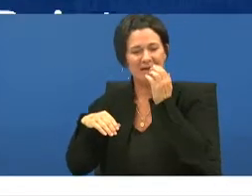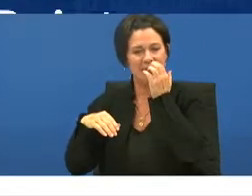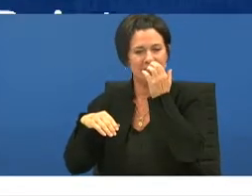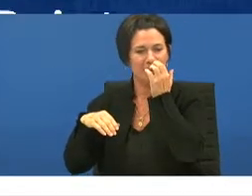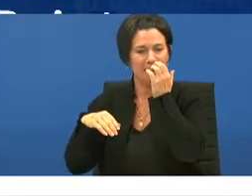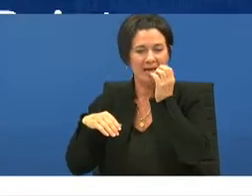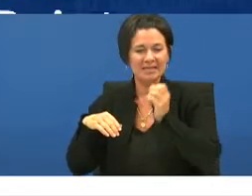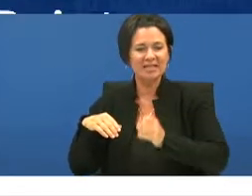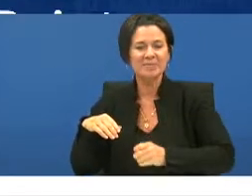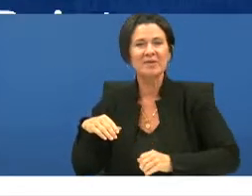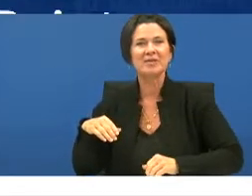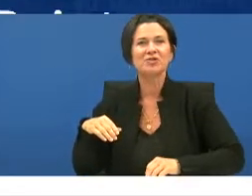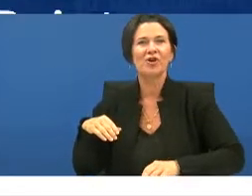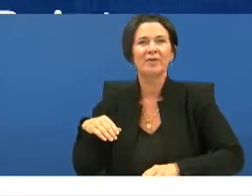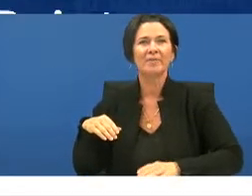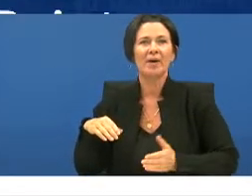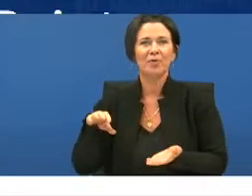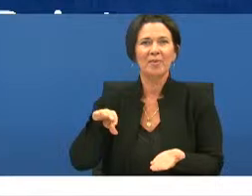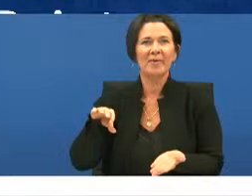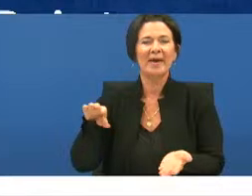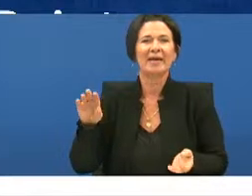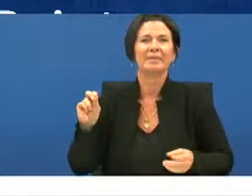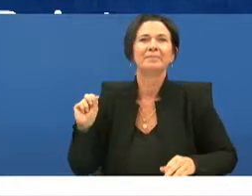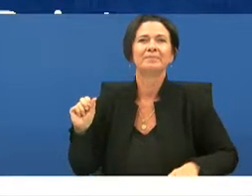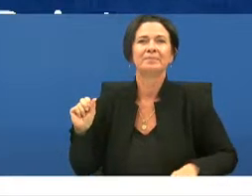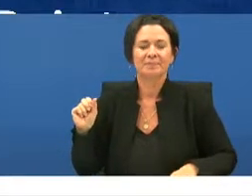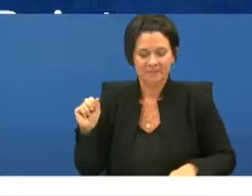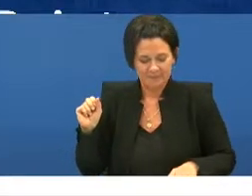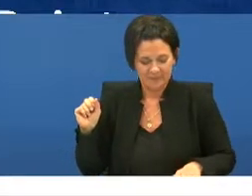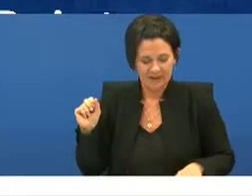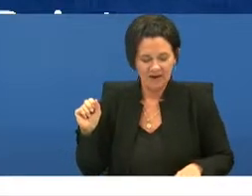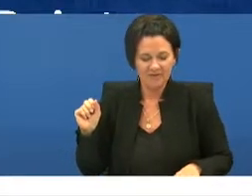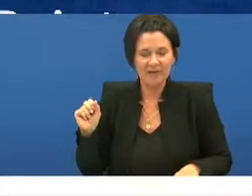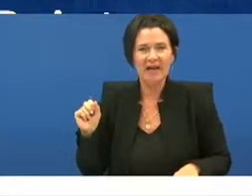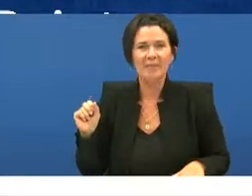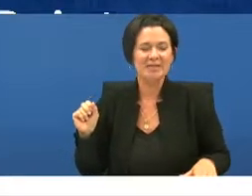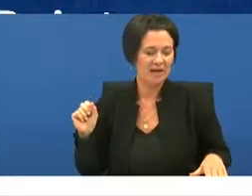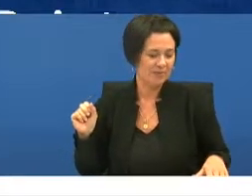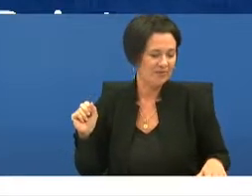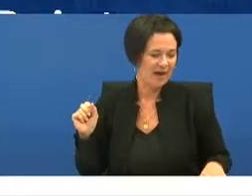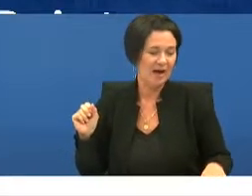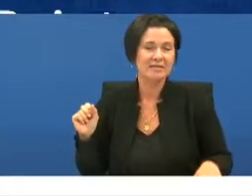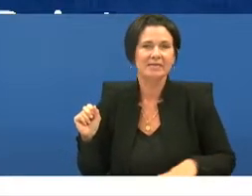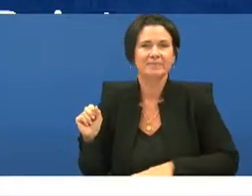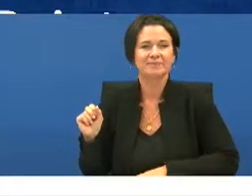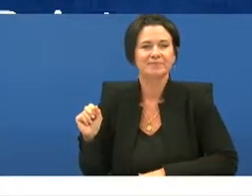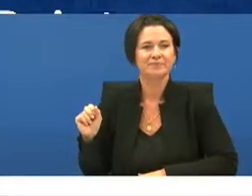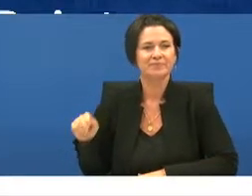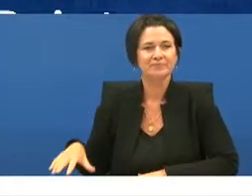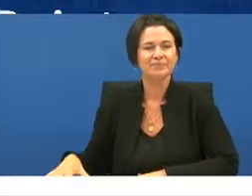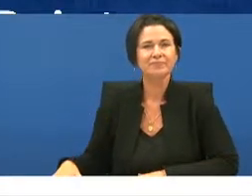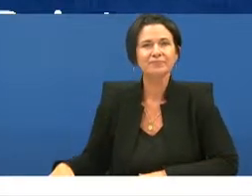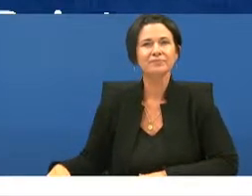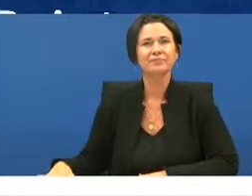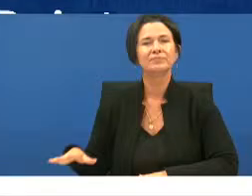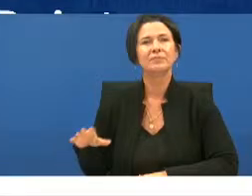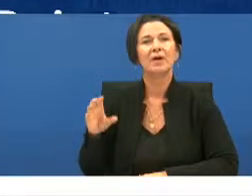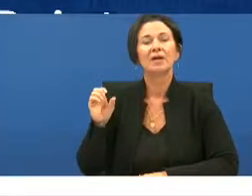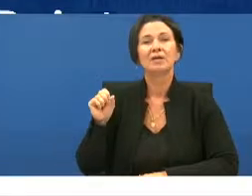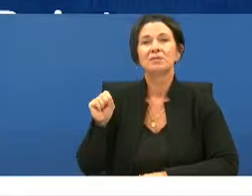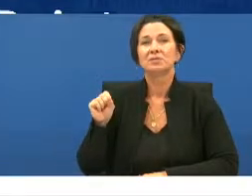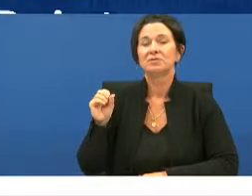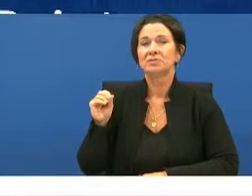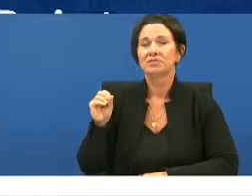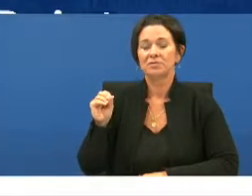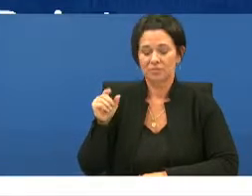Okay. All right. So I'm going to go. Say any this on, and when you say if